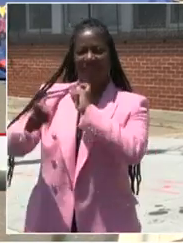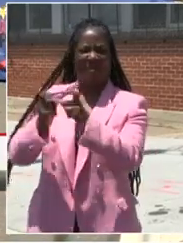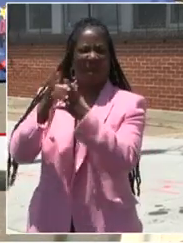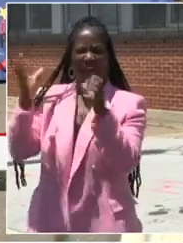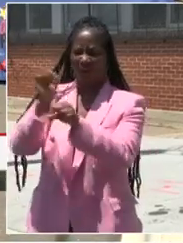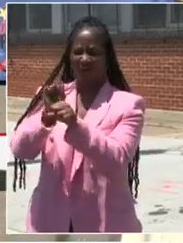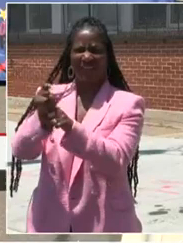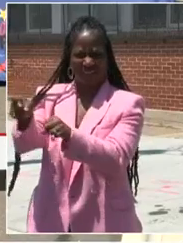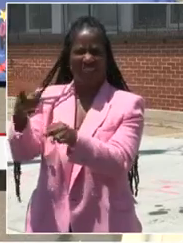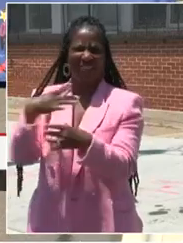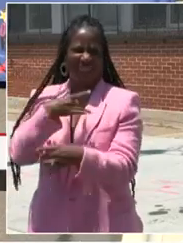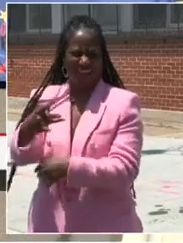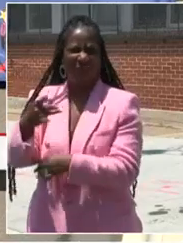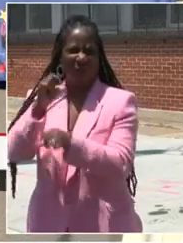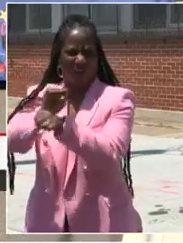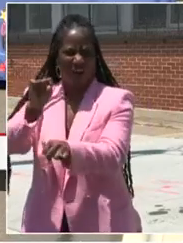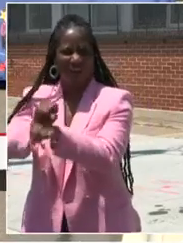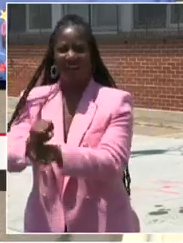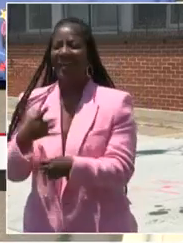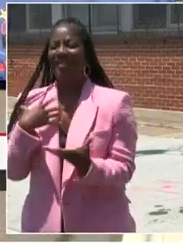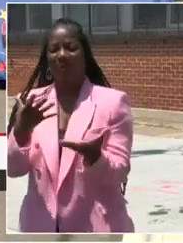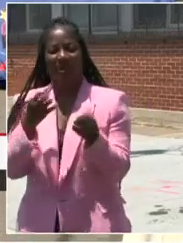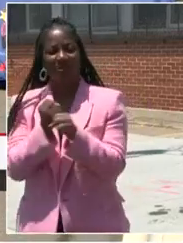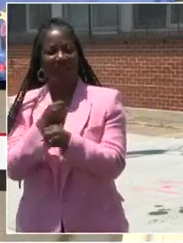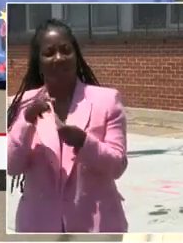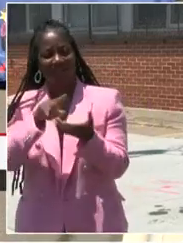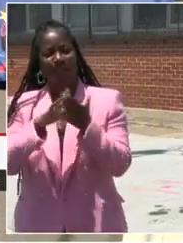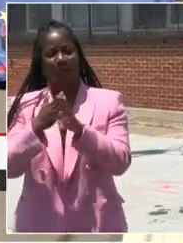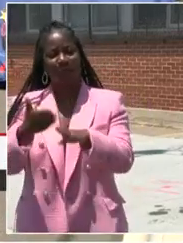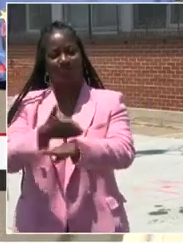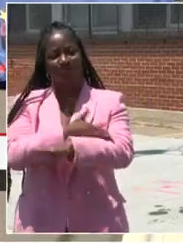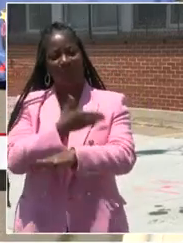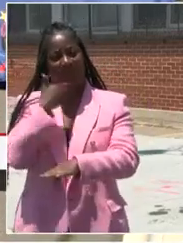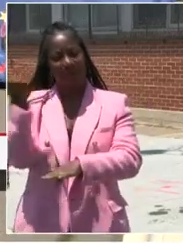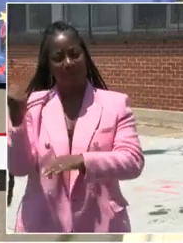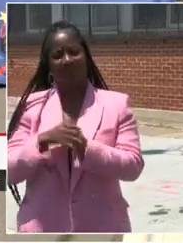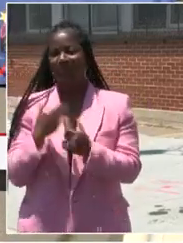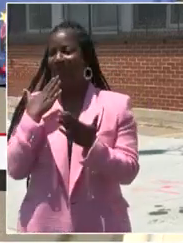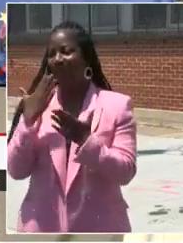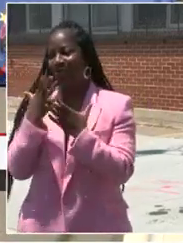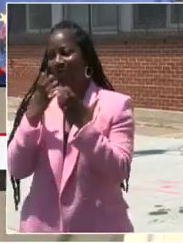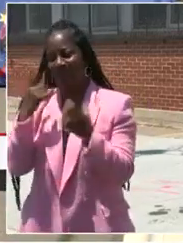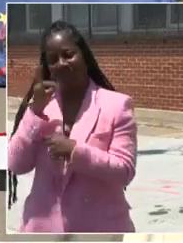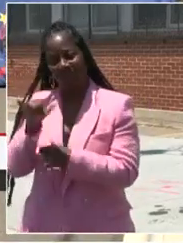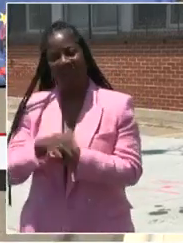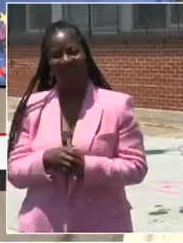like work, and they like to make the community better. So I want to thank you for that.